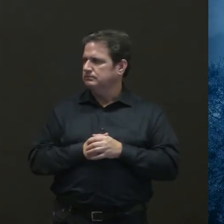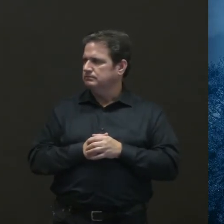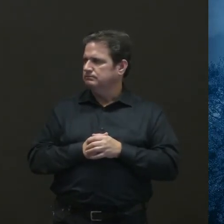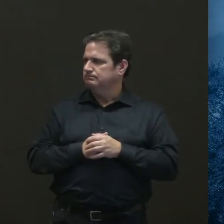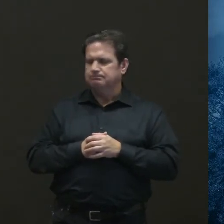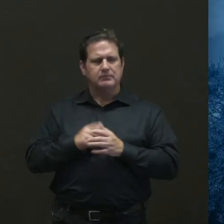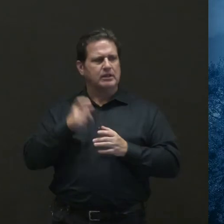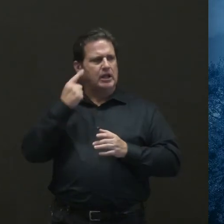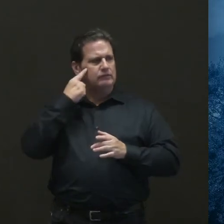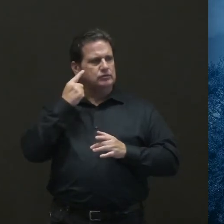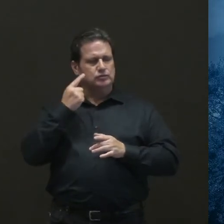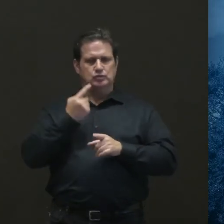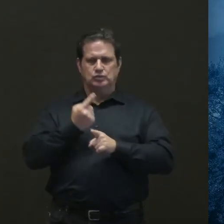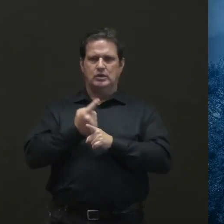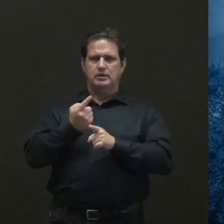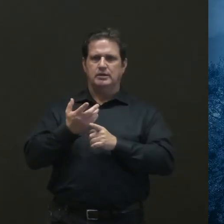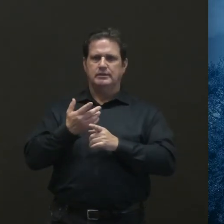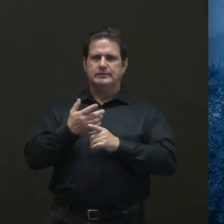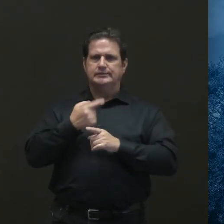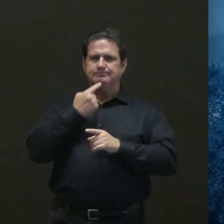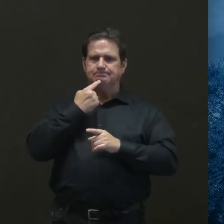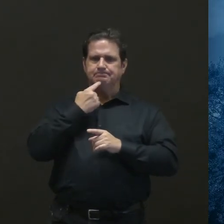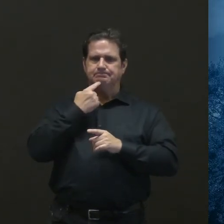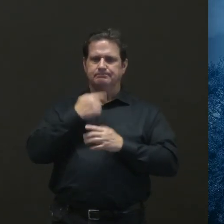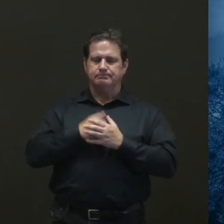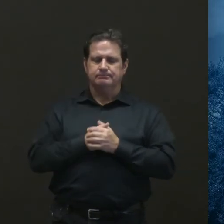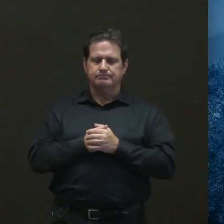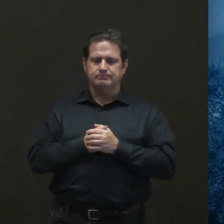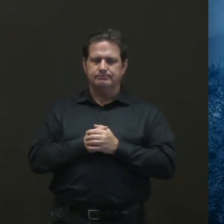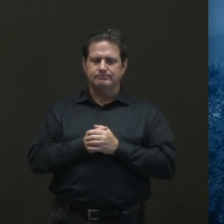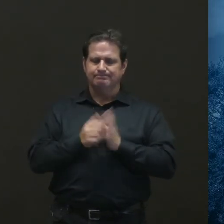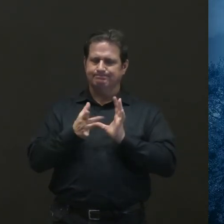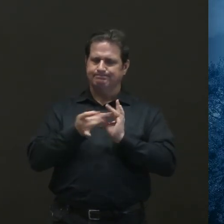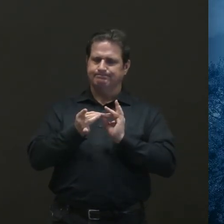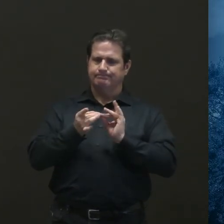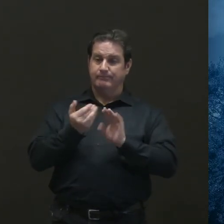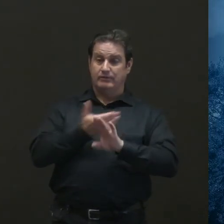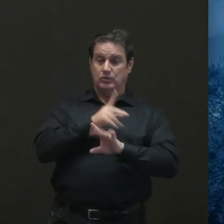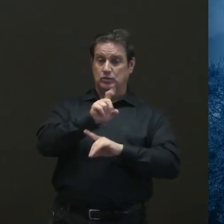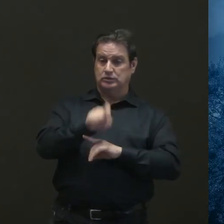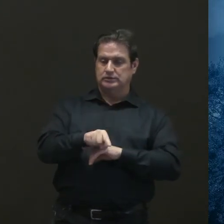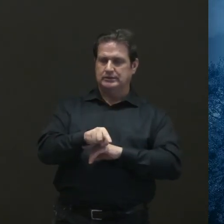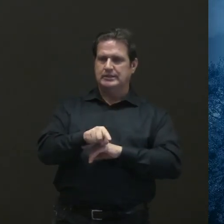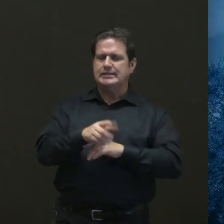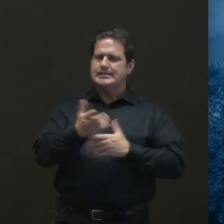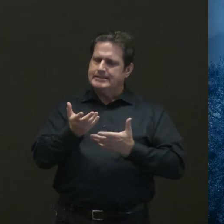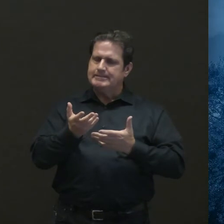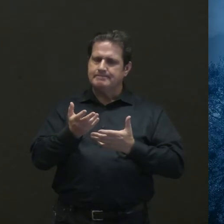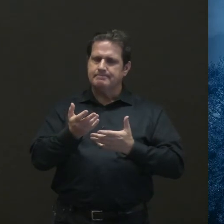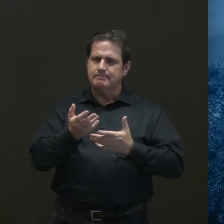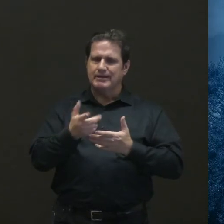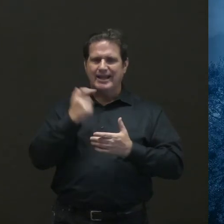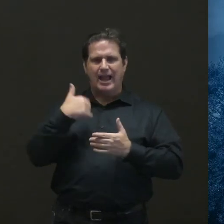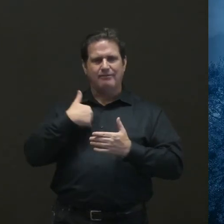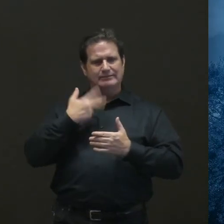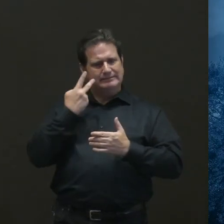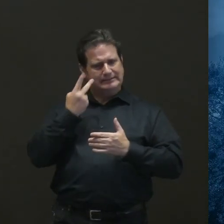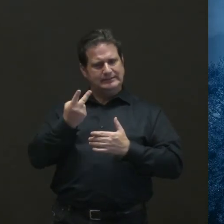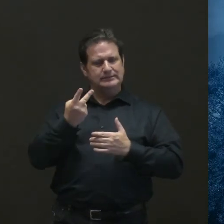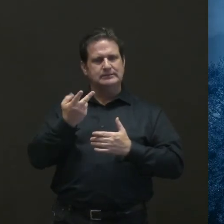I think, Governor, you covered it, and just as you said earlier, based on the prior question from Meredith, because we have